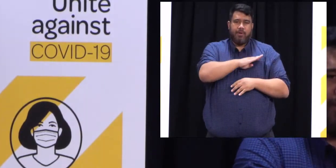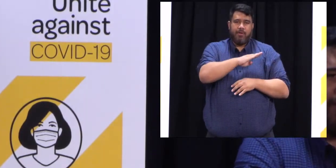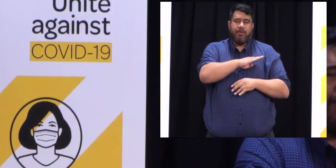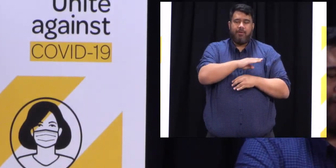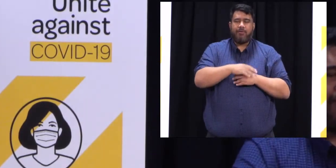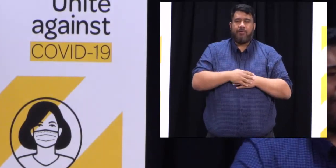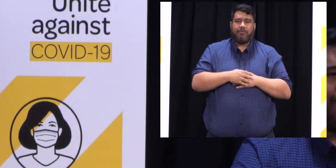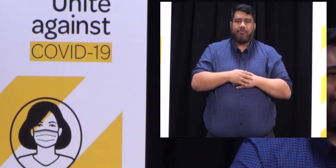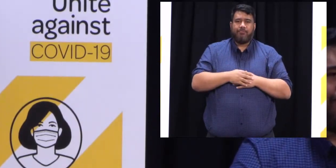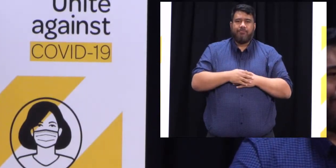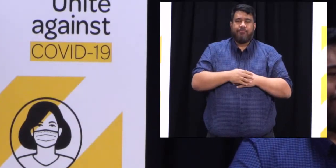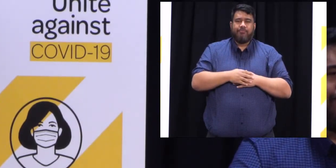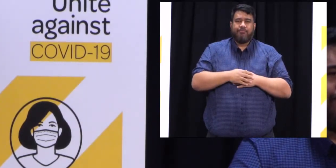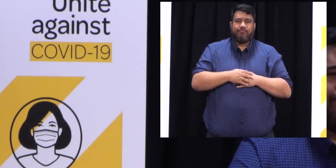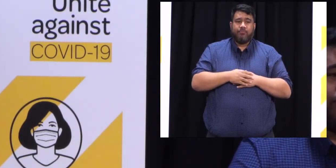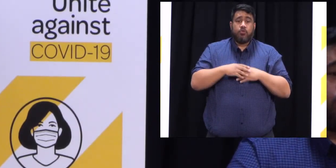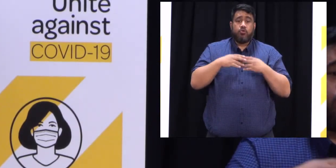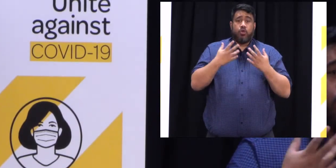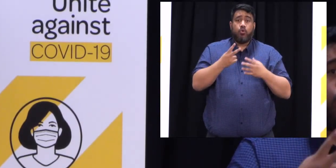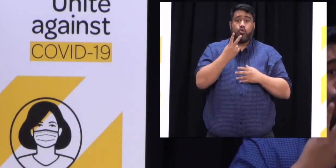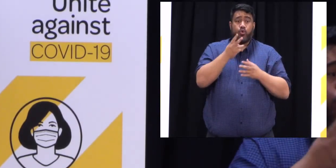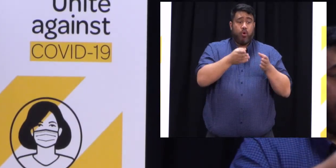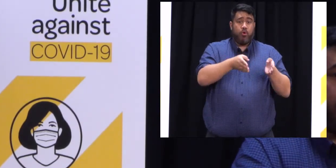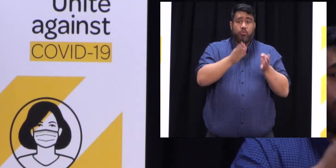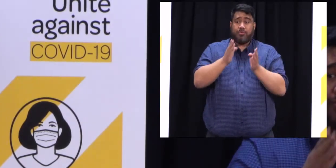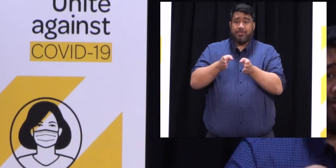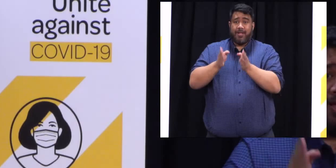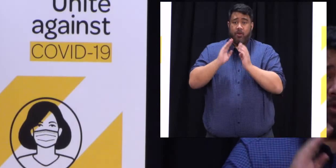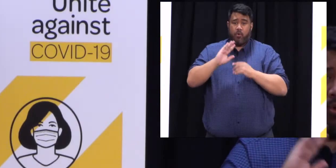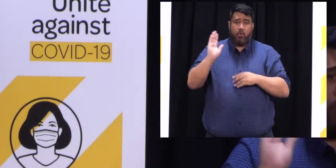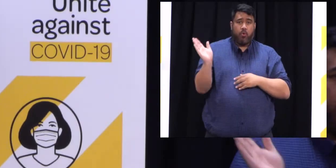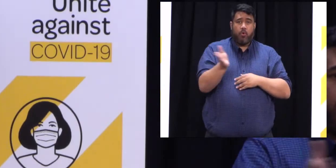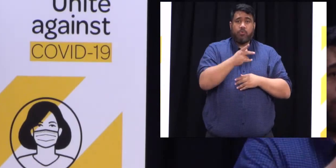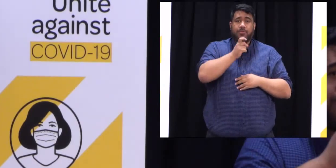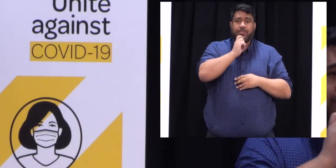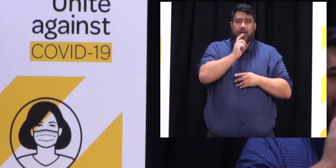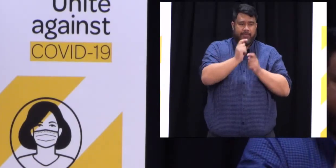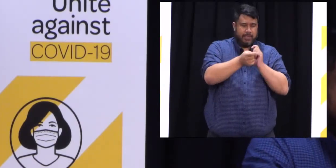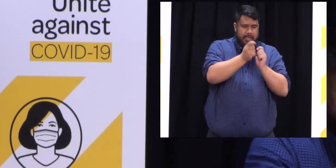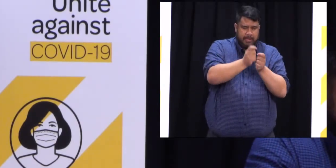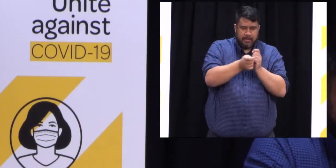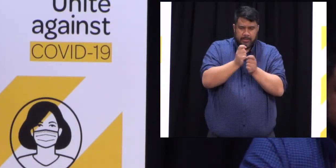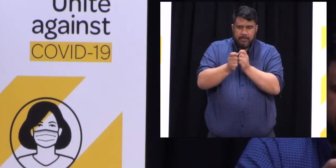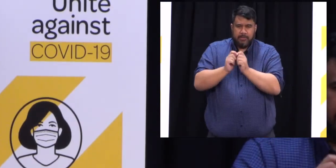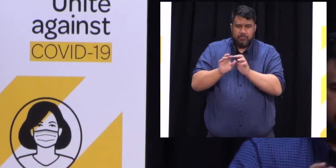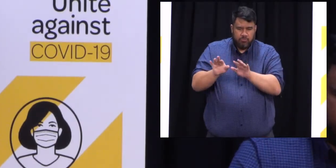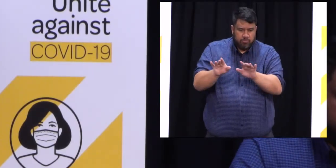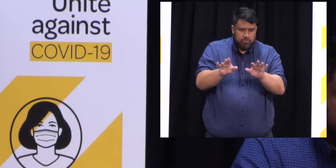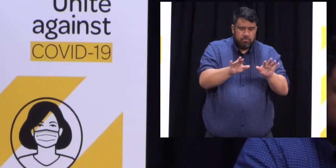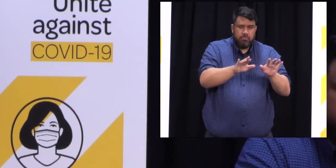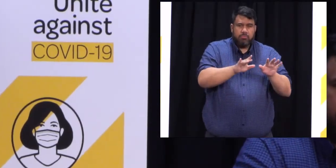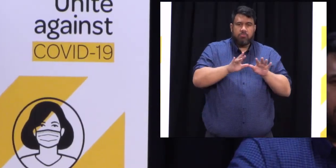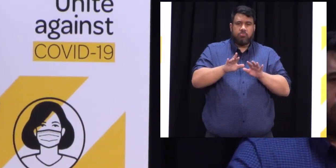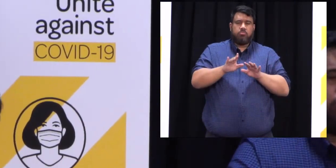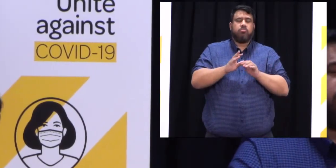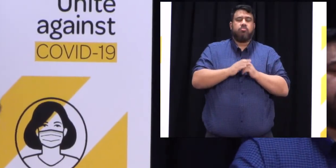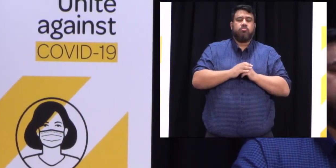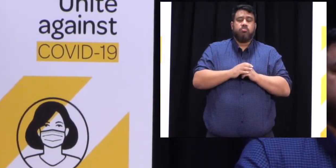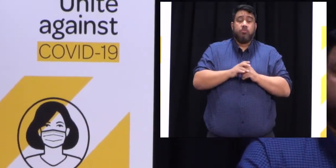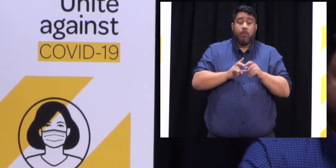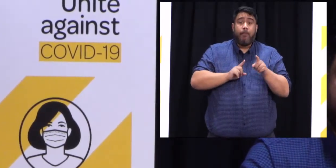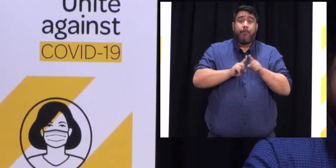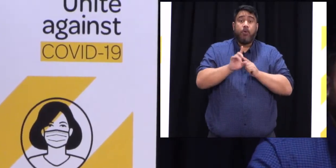all staff at both the Crowne Plaza and Jet Park. To date, this has given us no further clues. We'll continue, though, with that